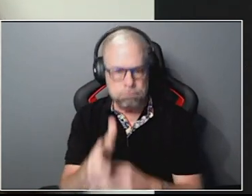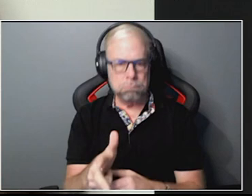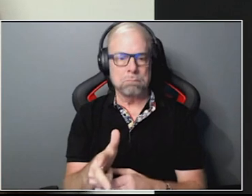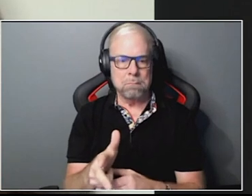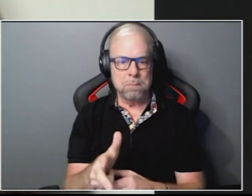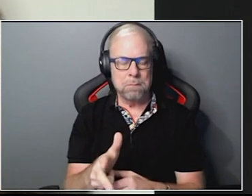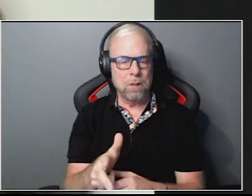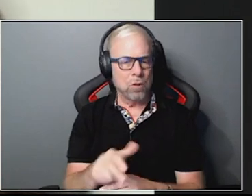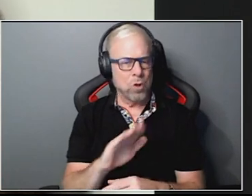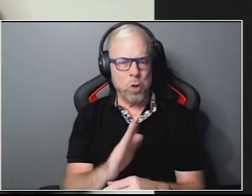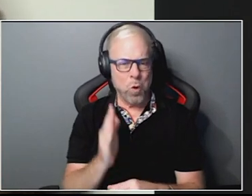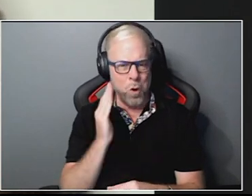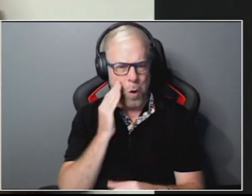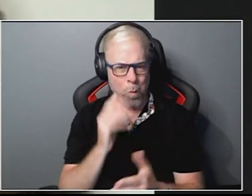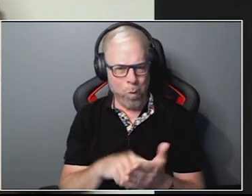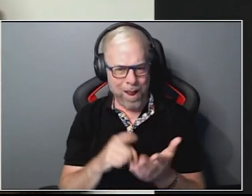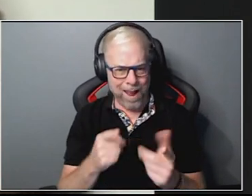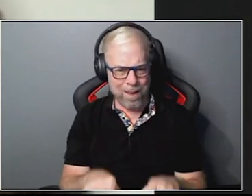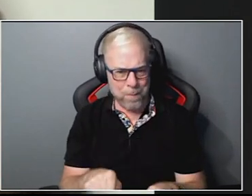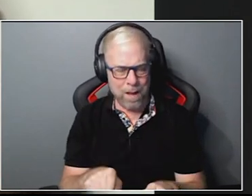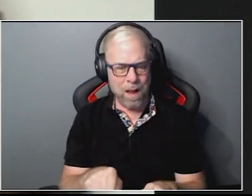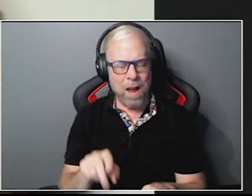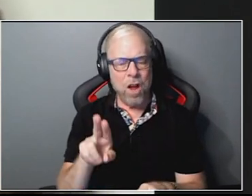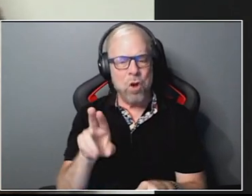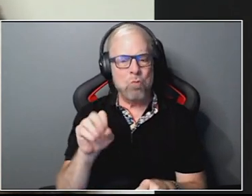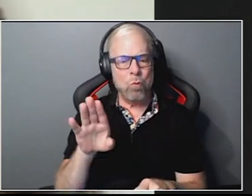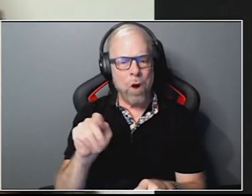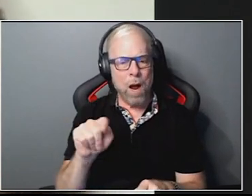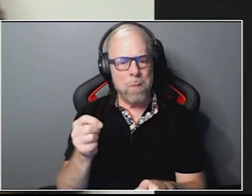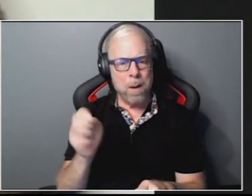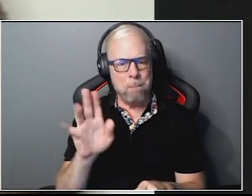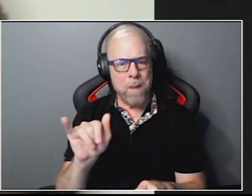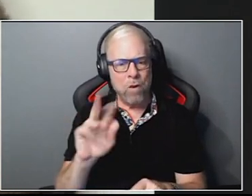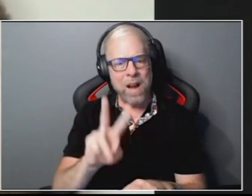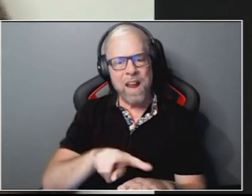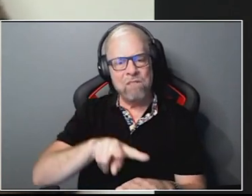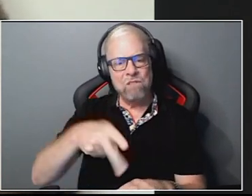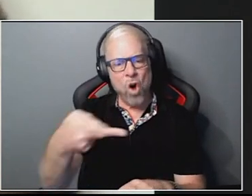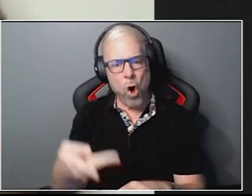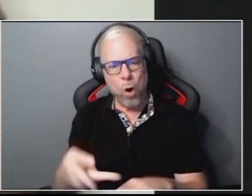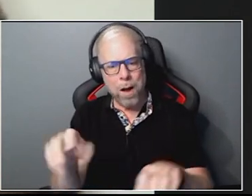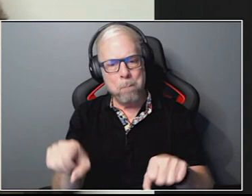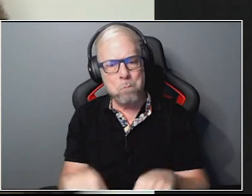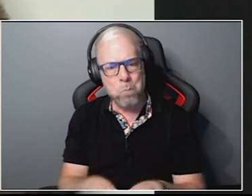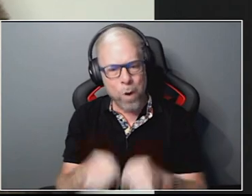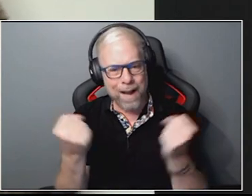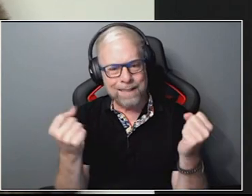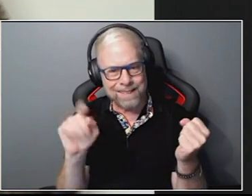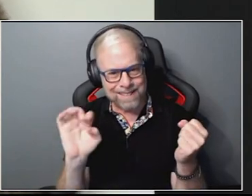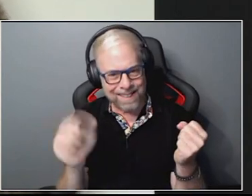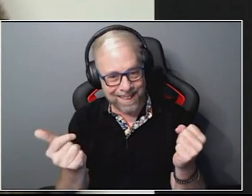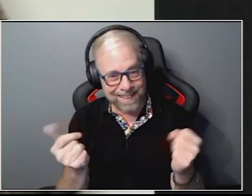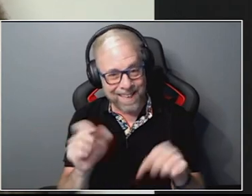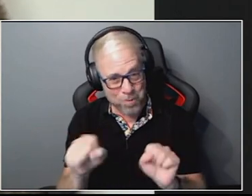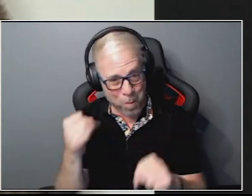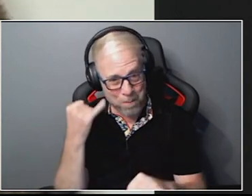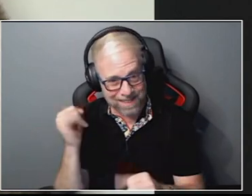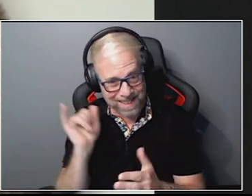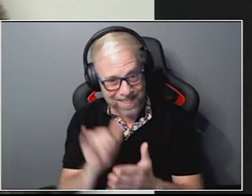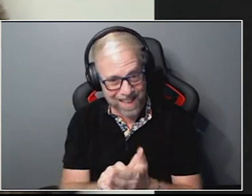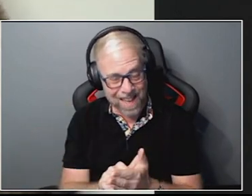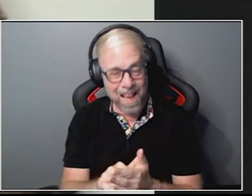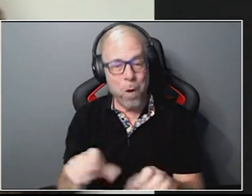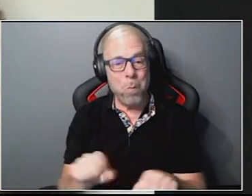happened. Robert Peary falls and breaks his leg. He broke his leg. Can you imagine? He breaks his leg before we even